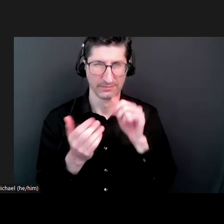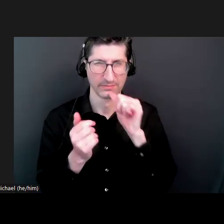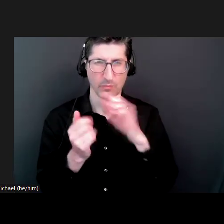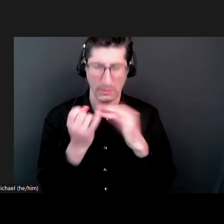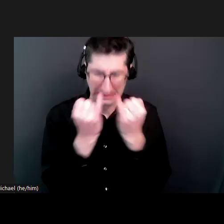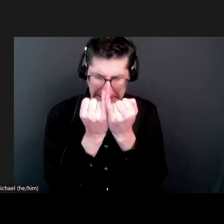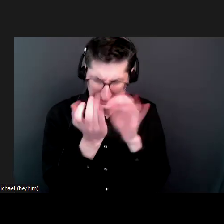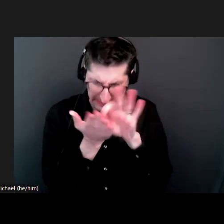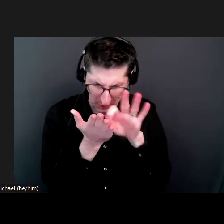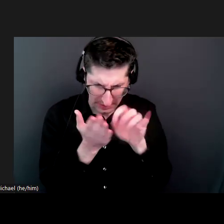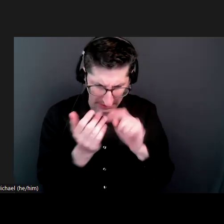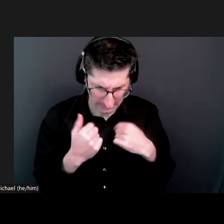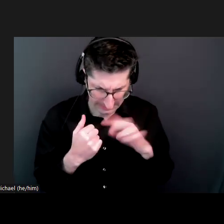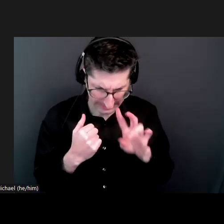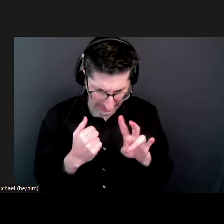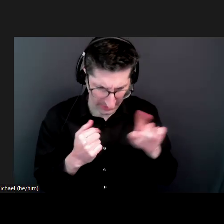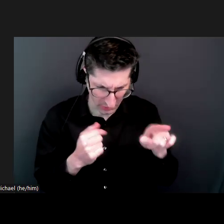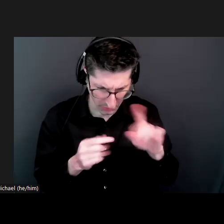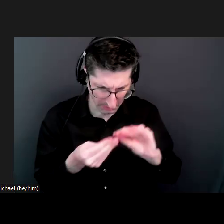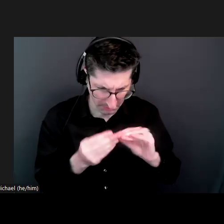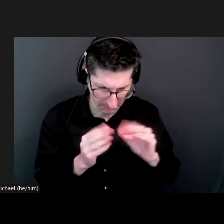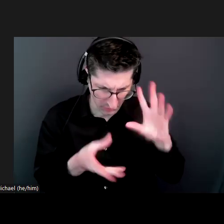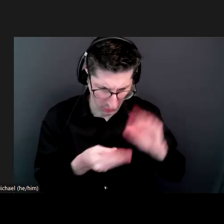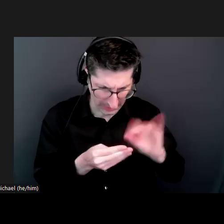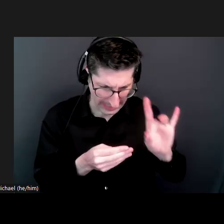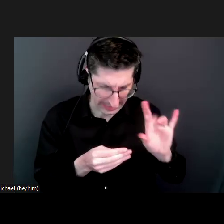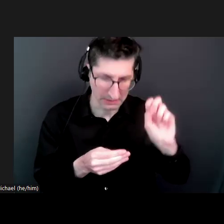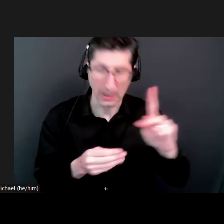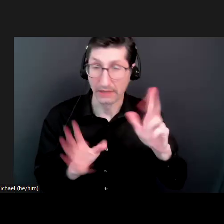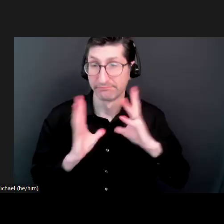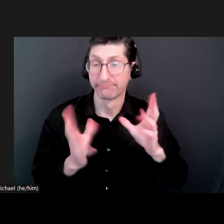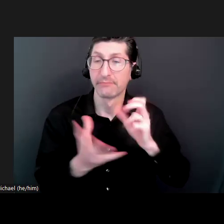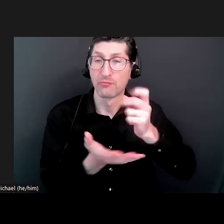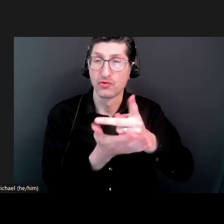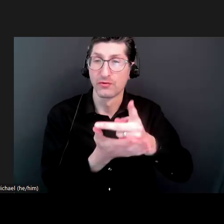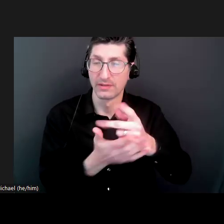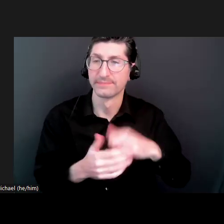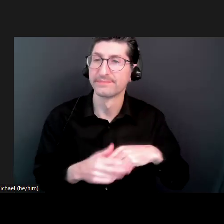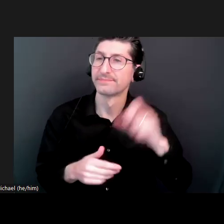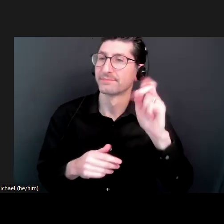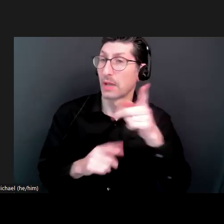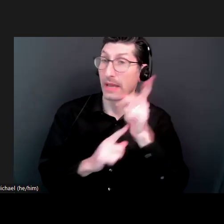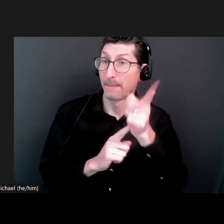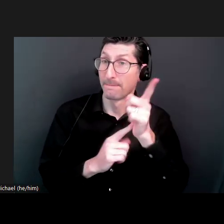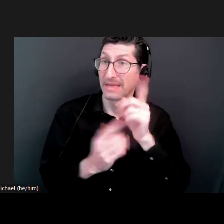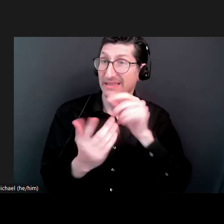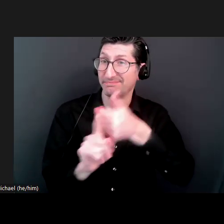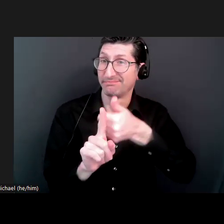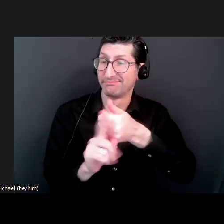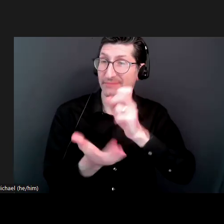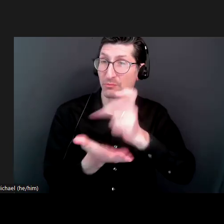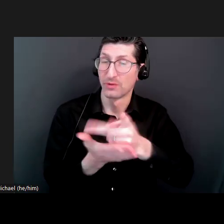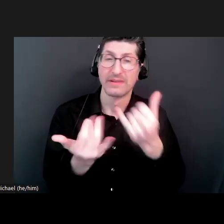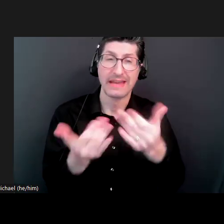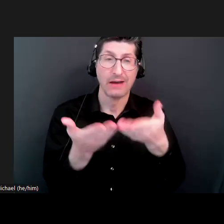we're good. Great. So the minutes were approved. And now we will welcome question and comments